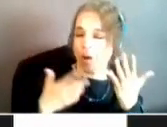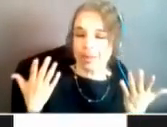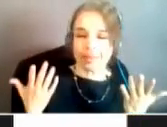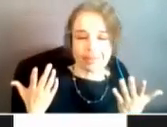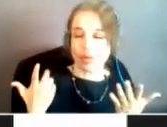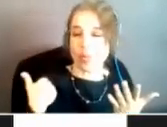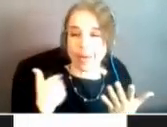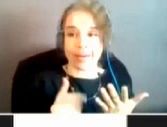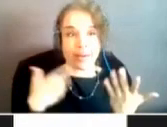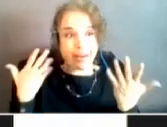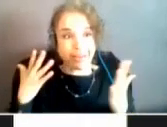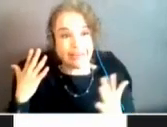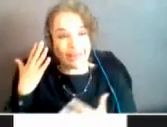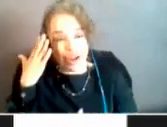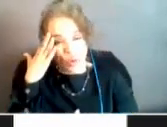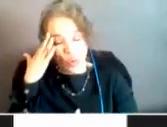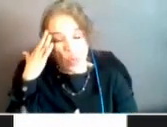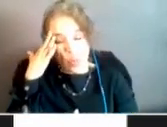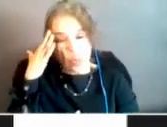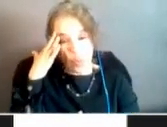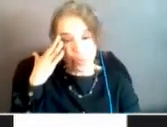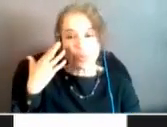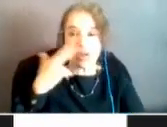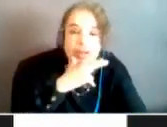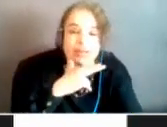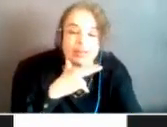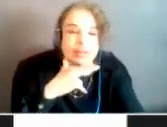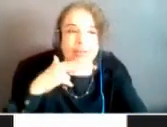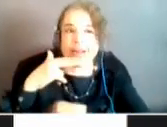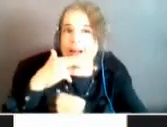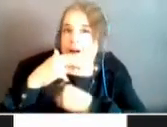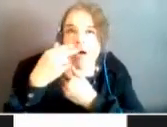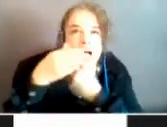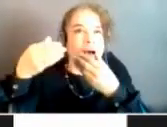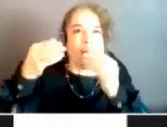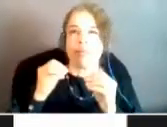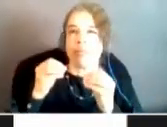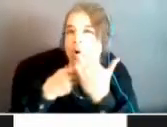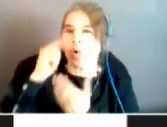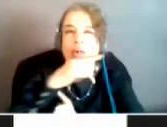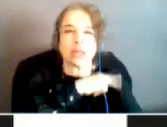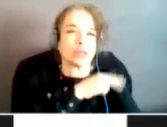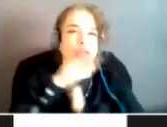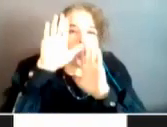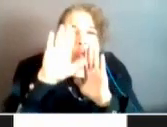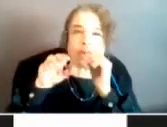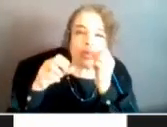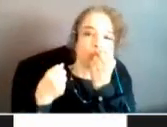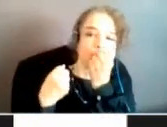we have done, and I know there are, hospice programs that have, grief support